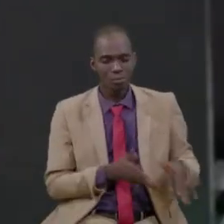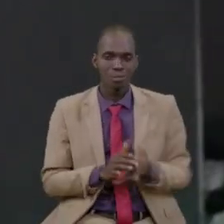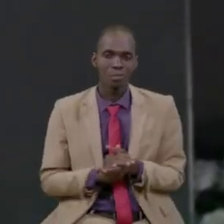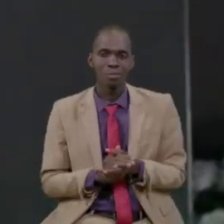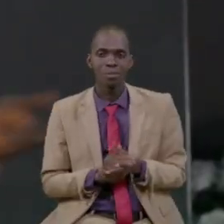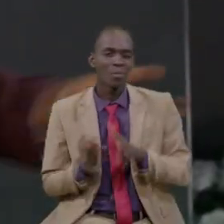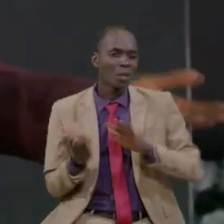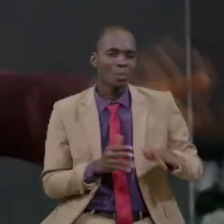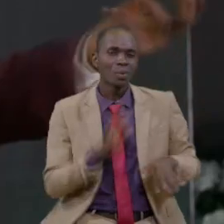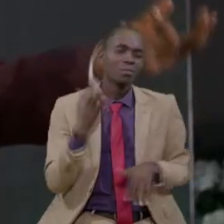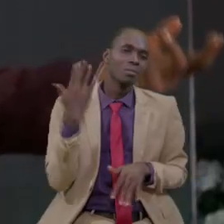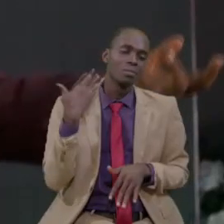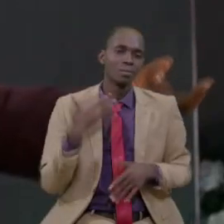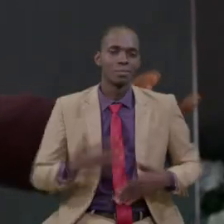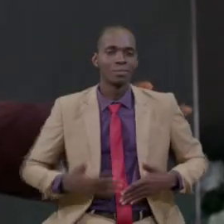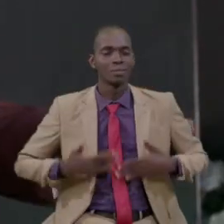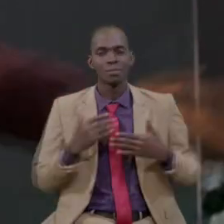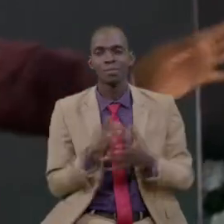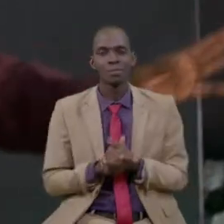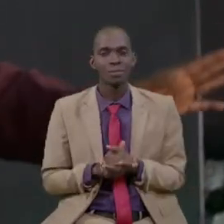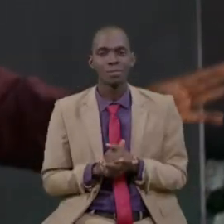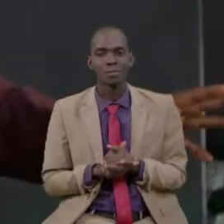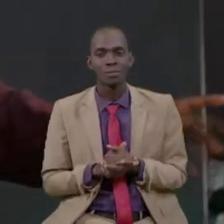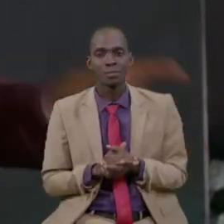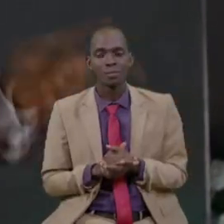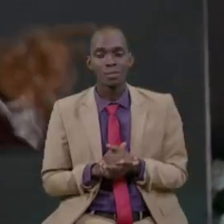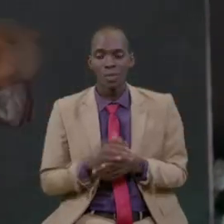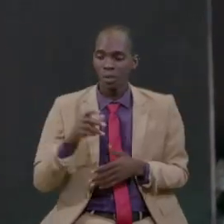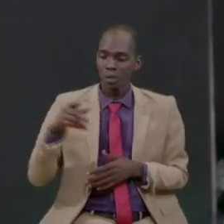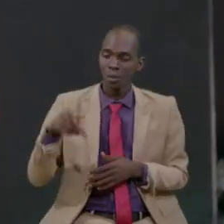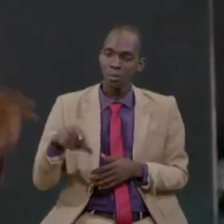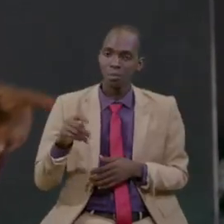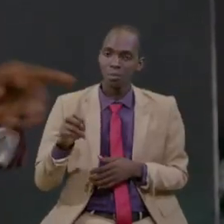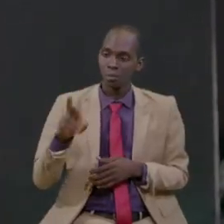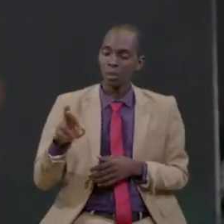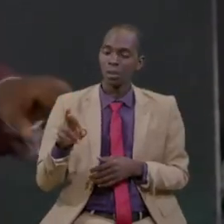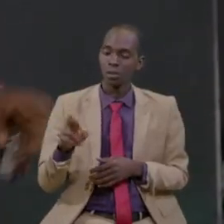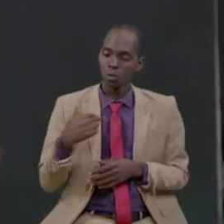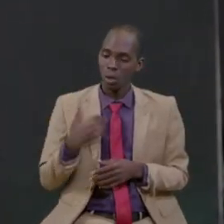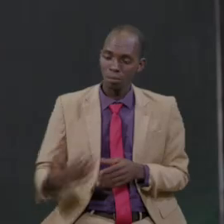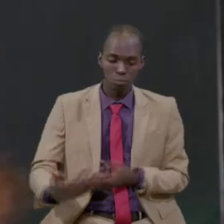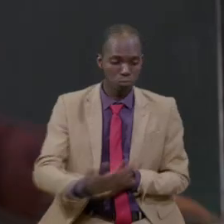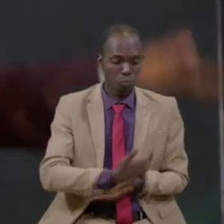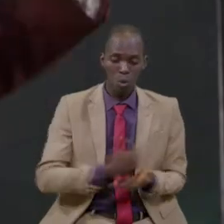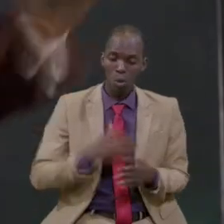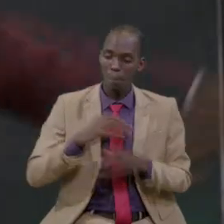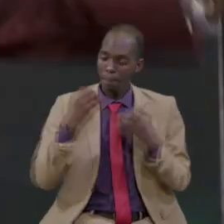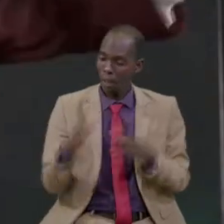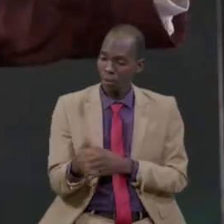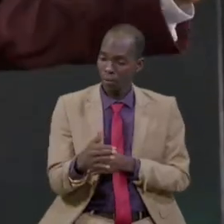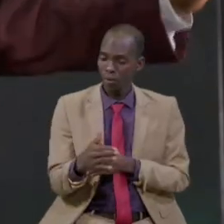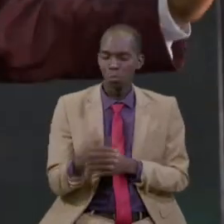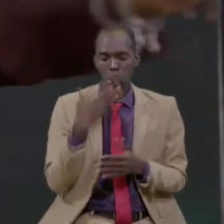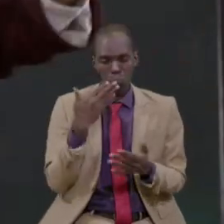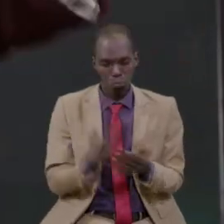life. Peter, you've caught all that. You will catch men. Now, leave